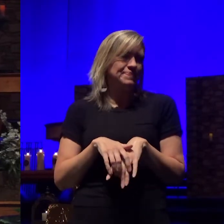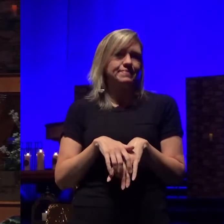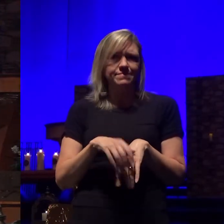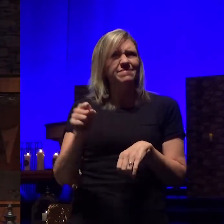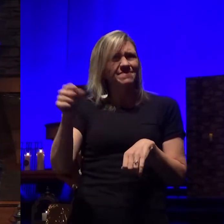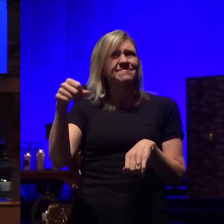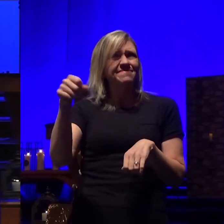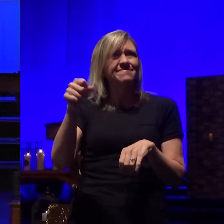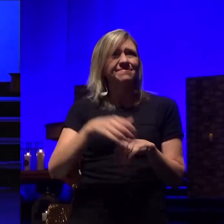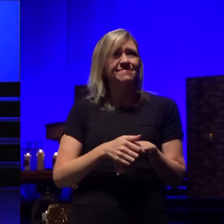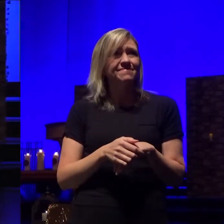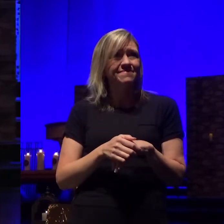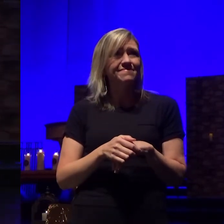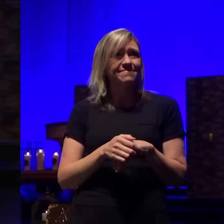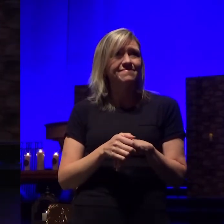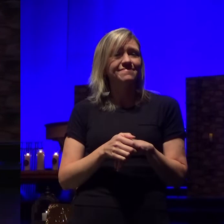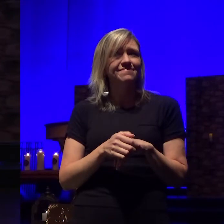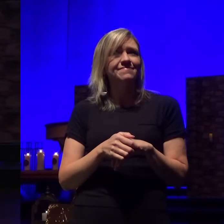Yeah.